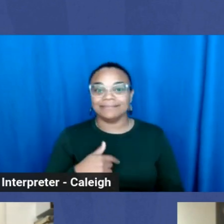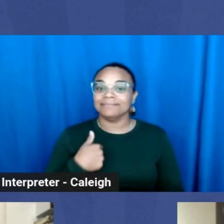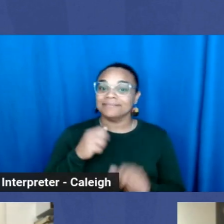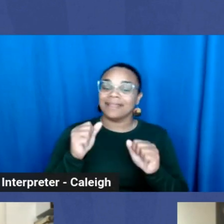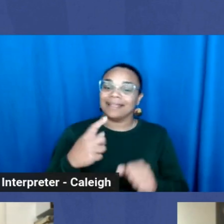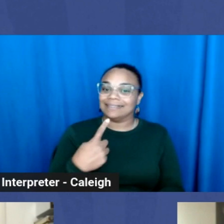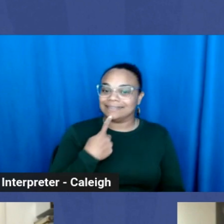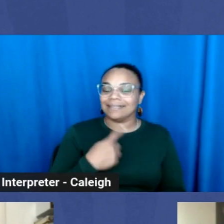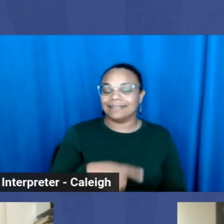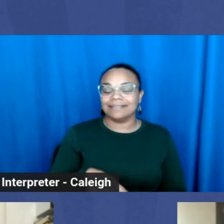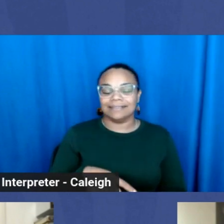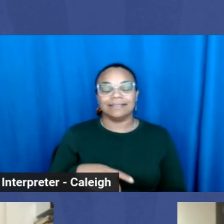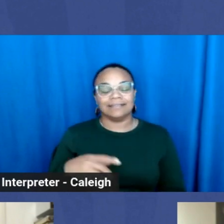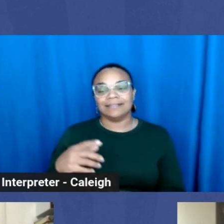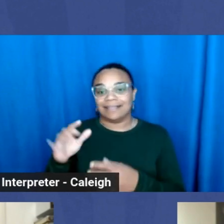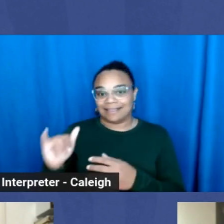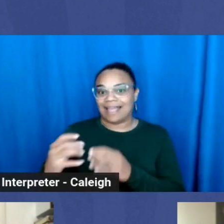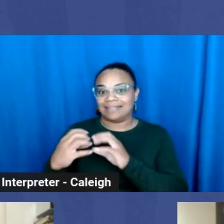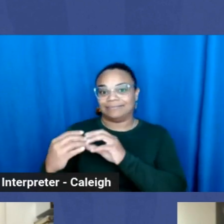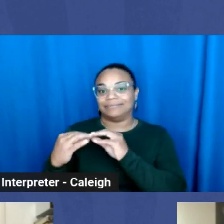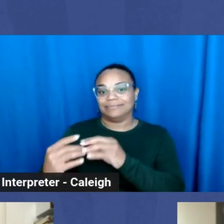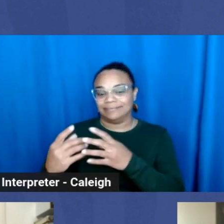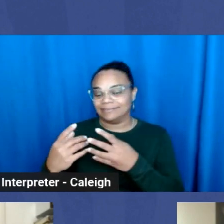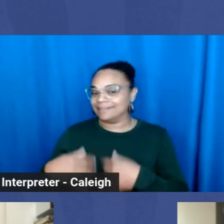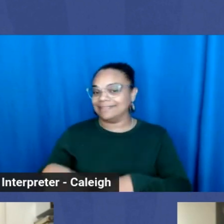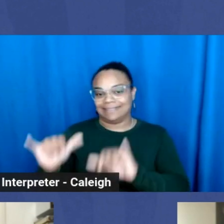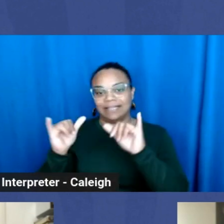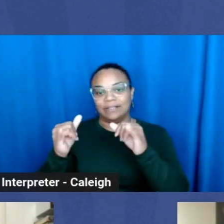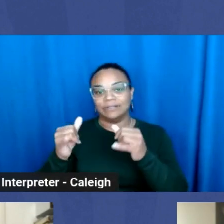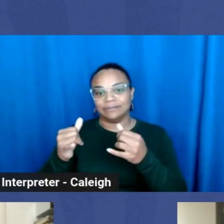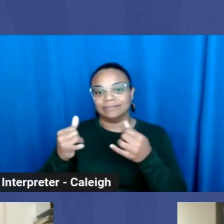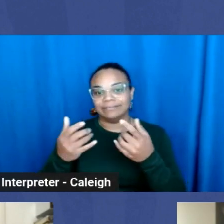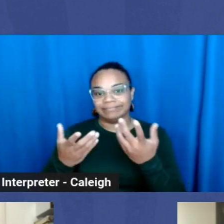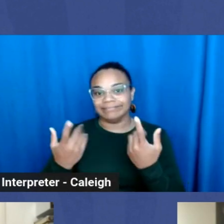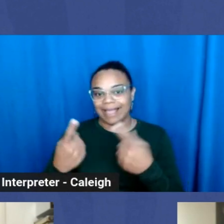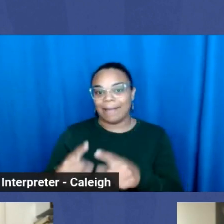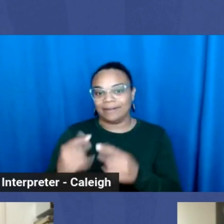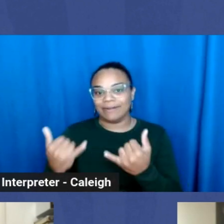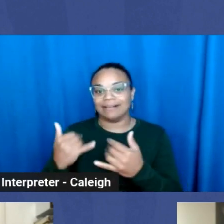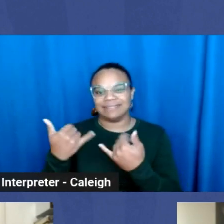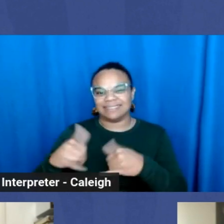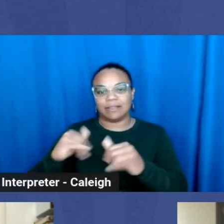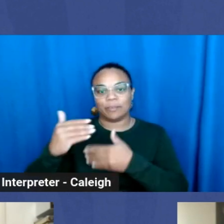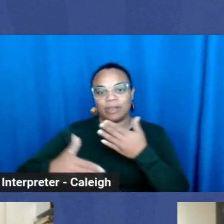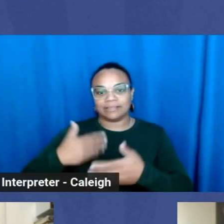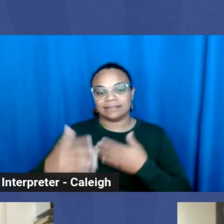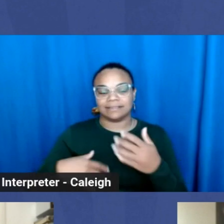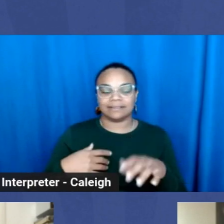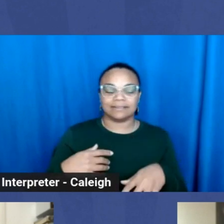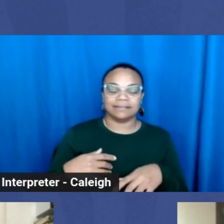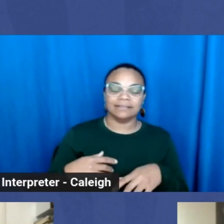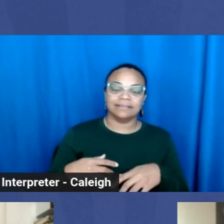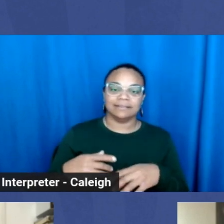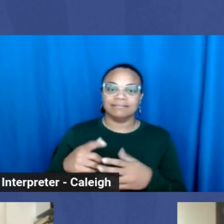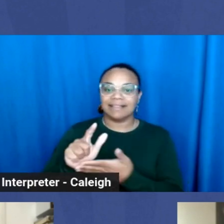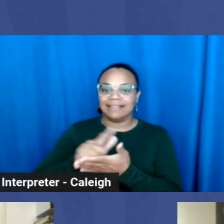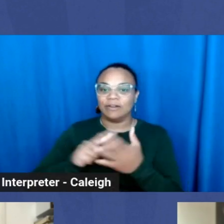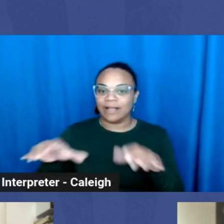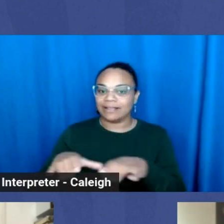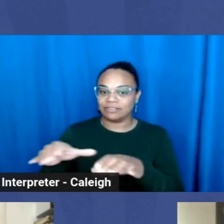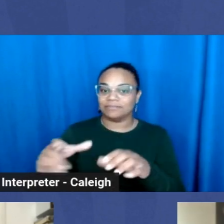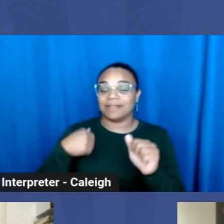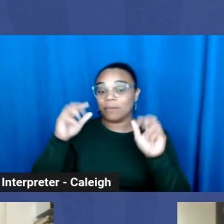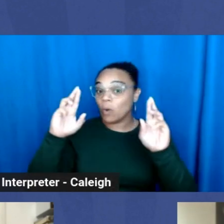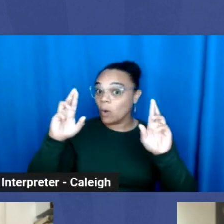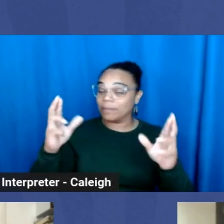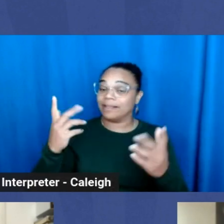is that we're still undergoing legal action at this time, and I'm hoping I will finally get